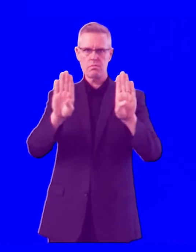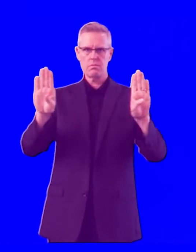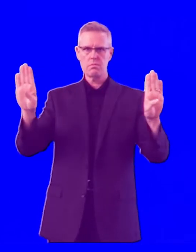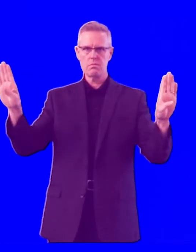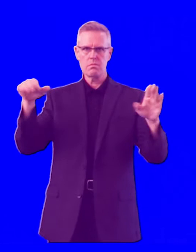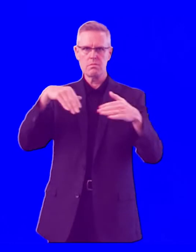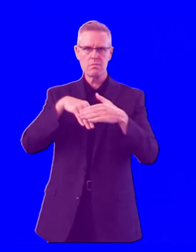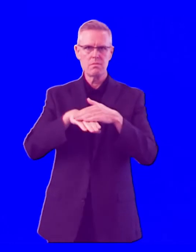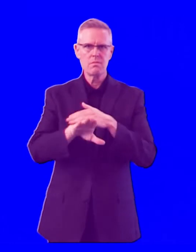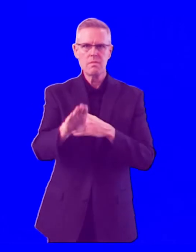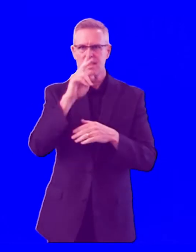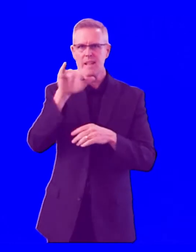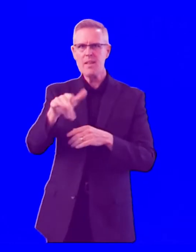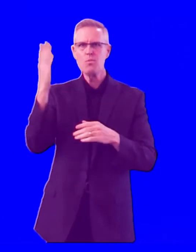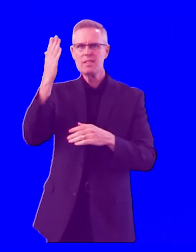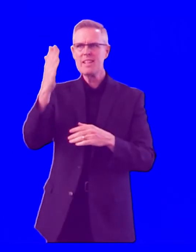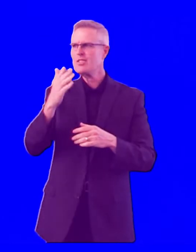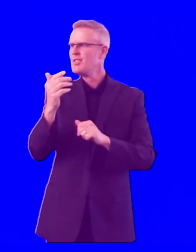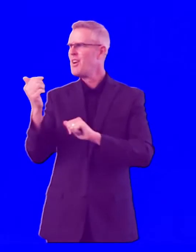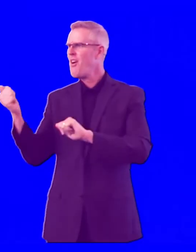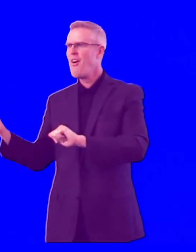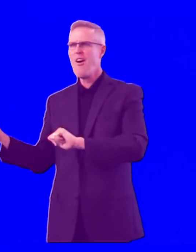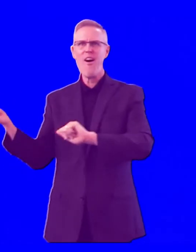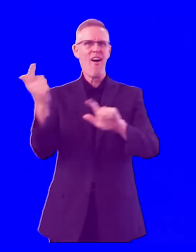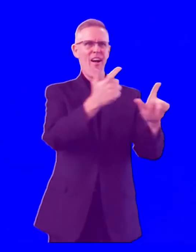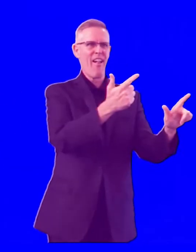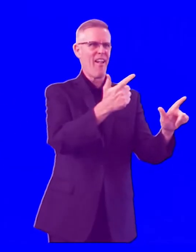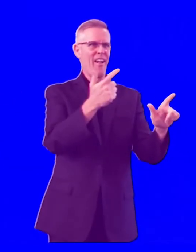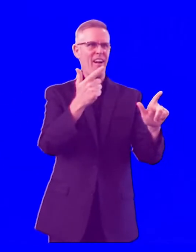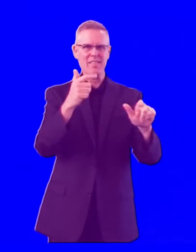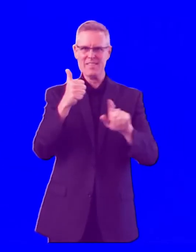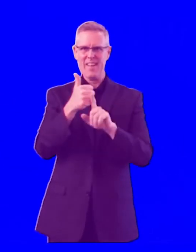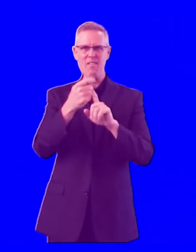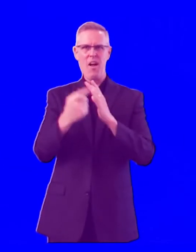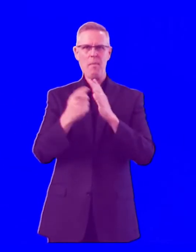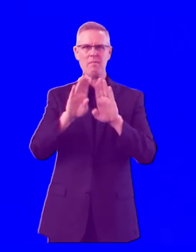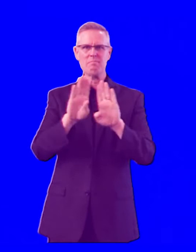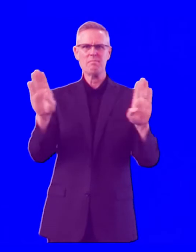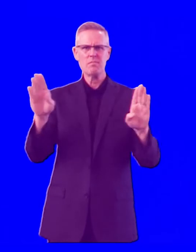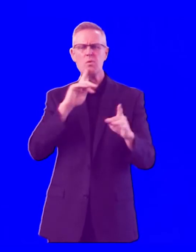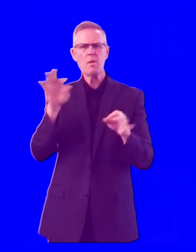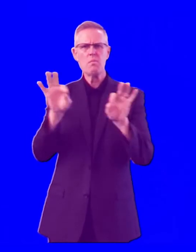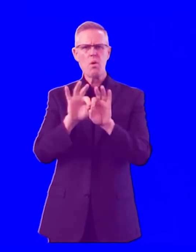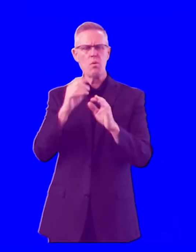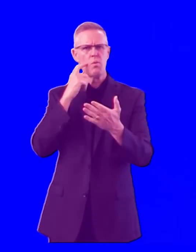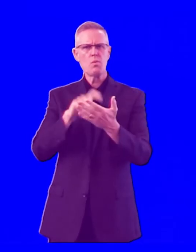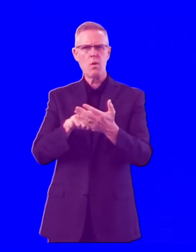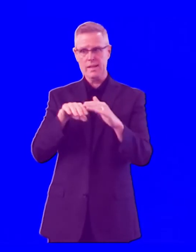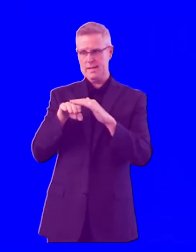building today to come and see this presentation? All of you, right? It's important to note